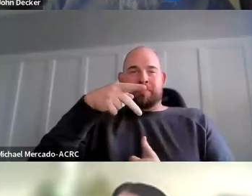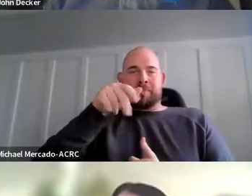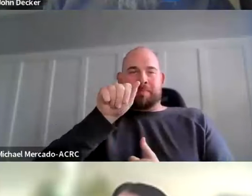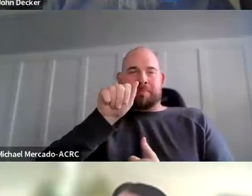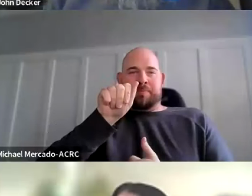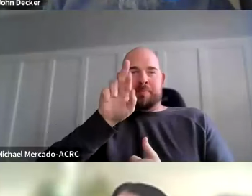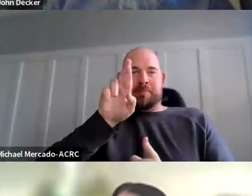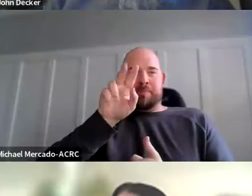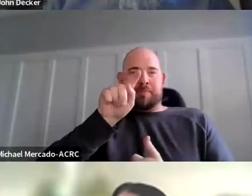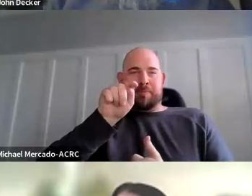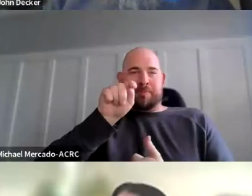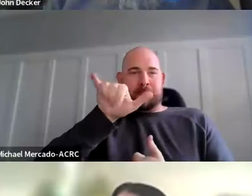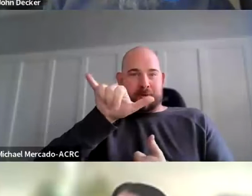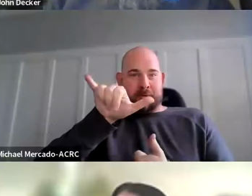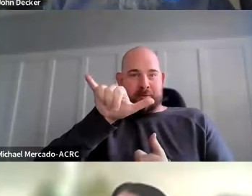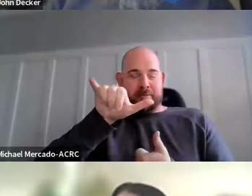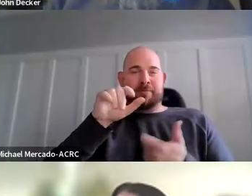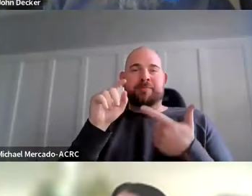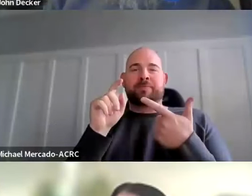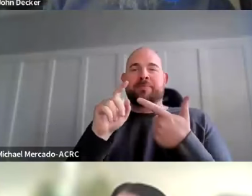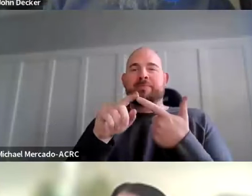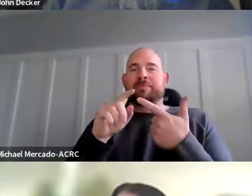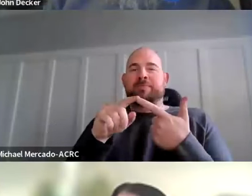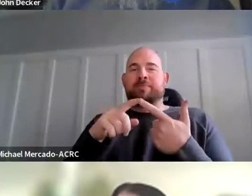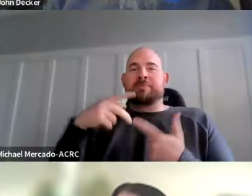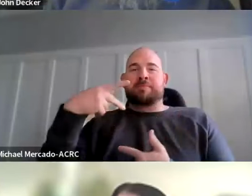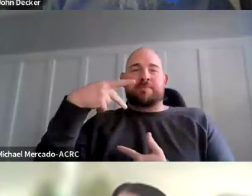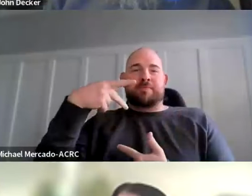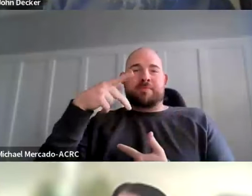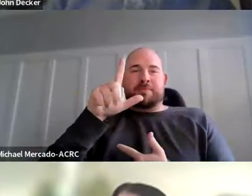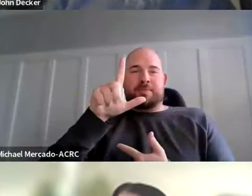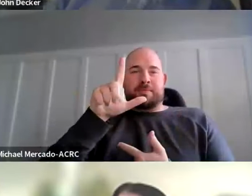use your vocabulary. We have party,